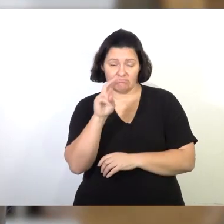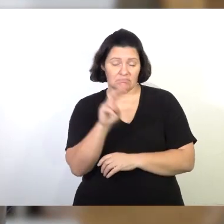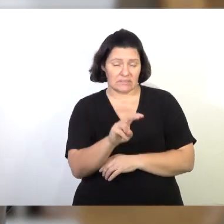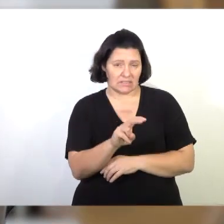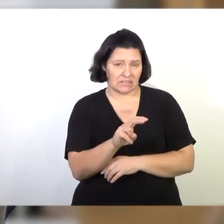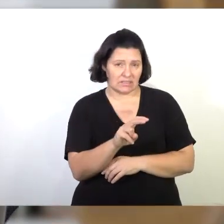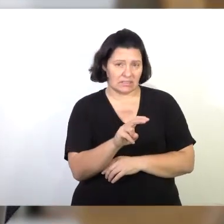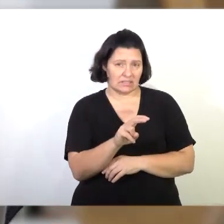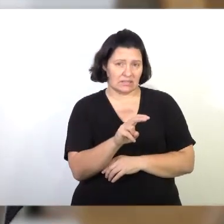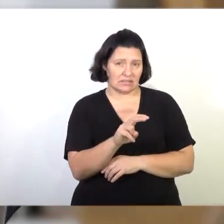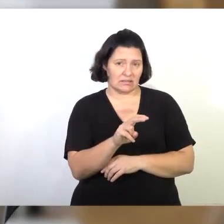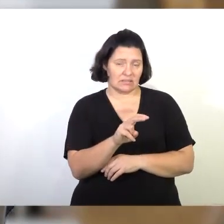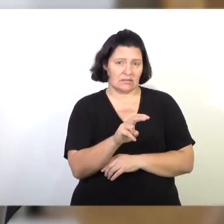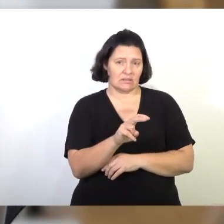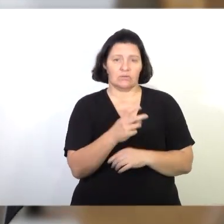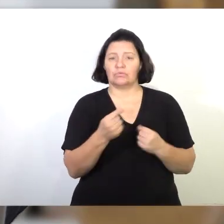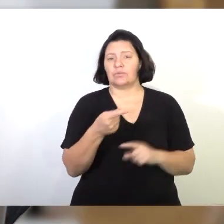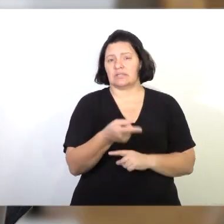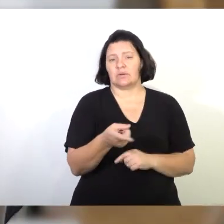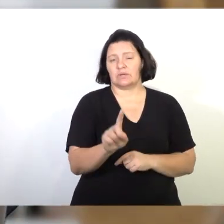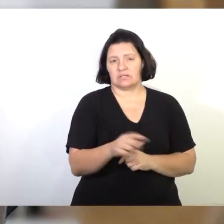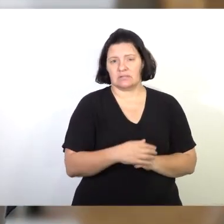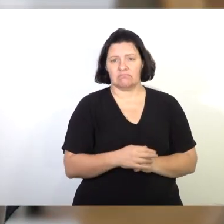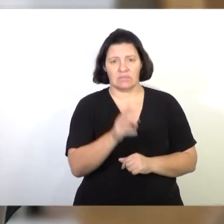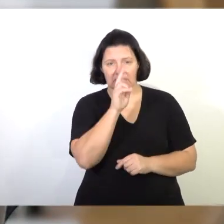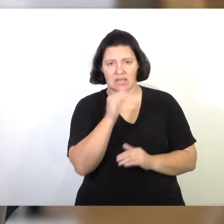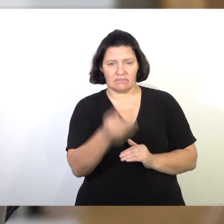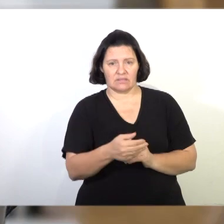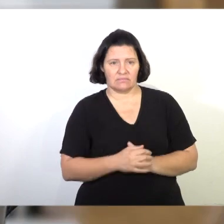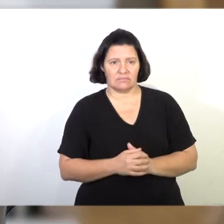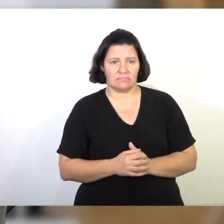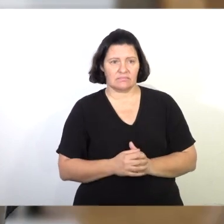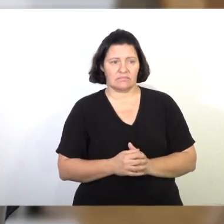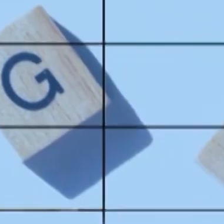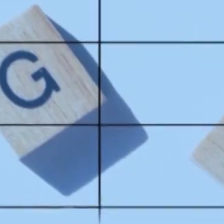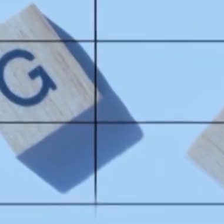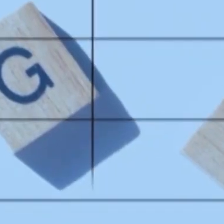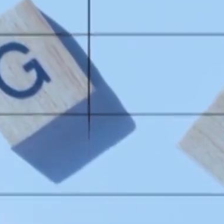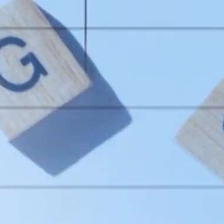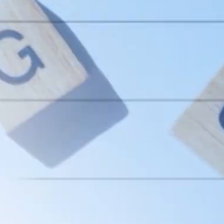activities and see how we are going with that one. I'll see you after this.